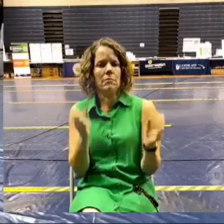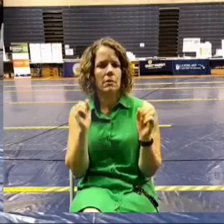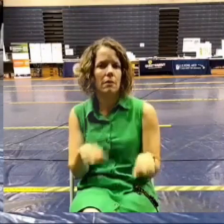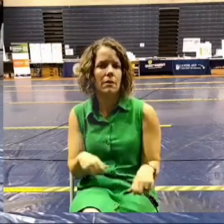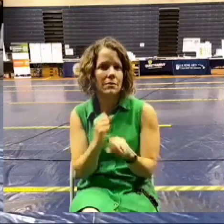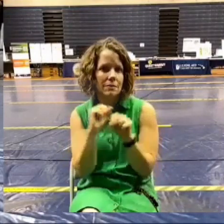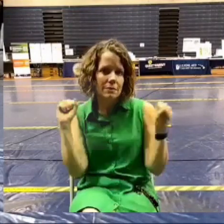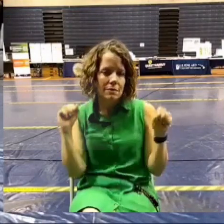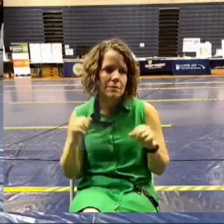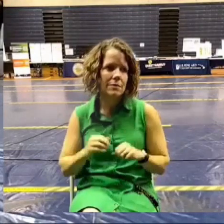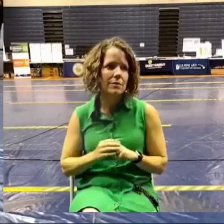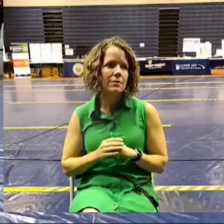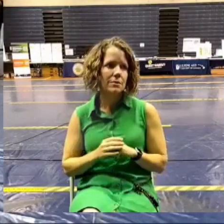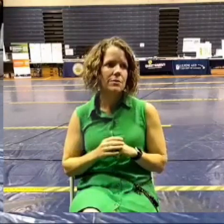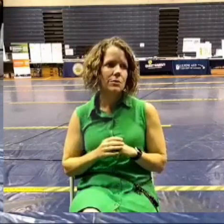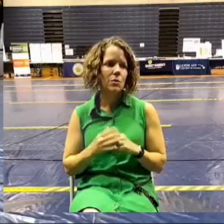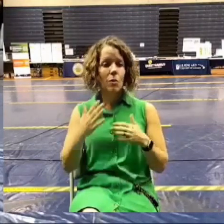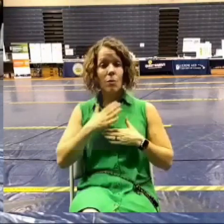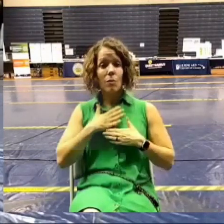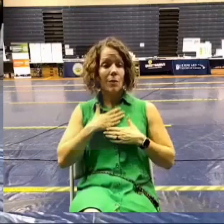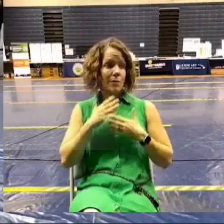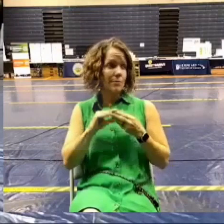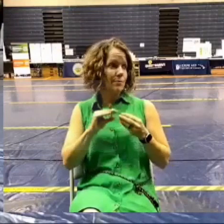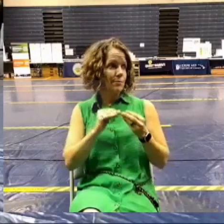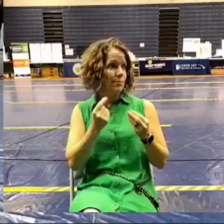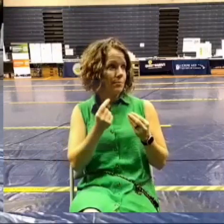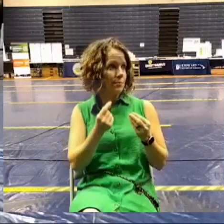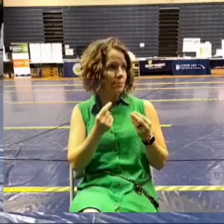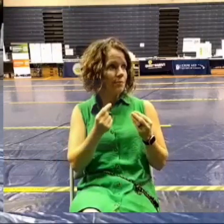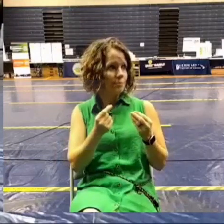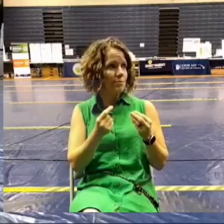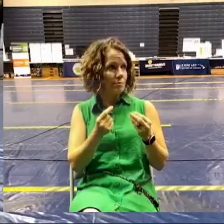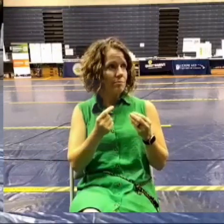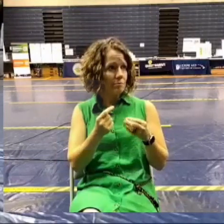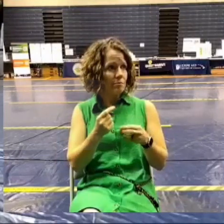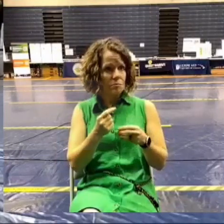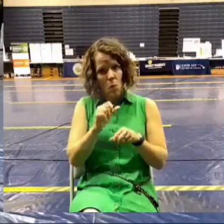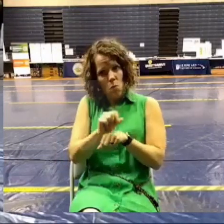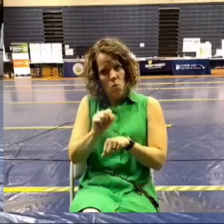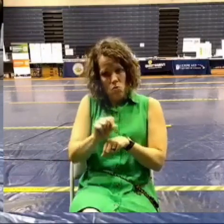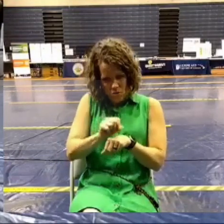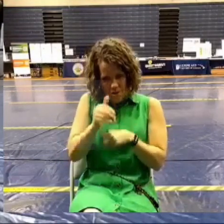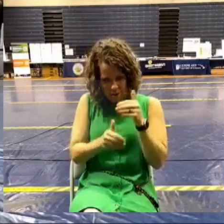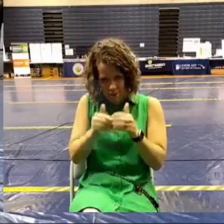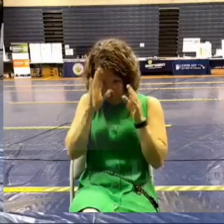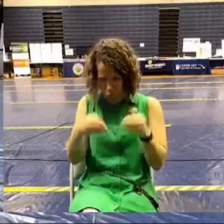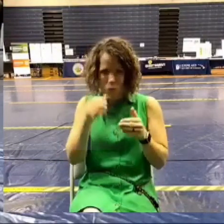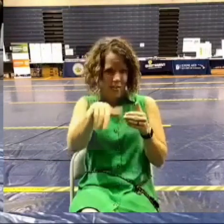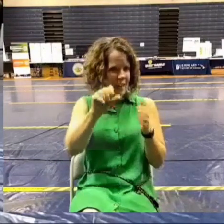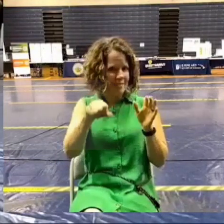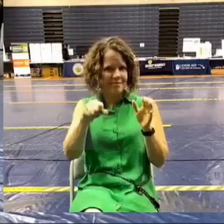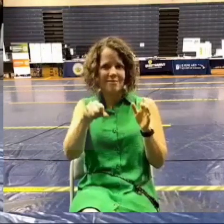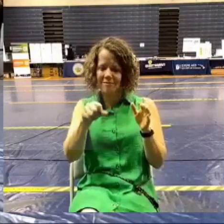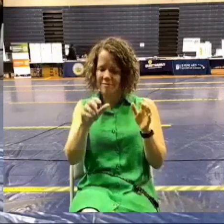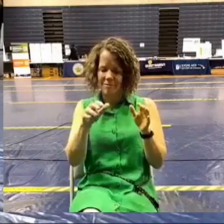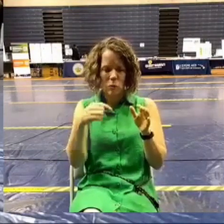So I guess I just want to say that it is a priority for me. I am working on it for sure, and talking to a lot of people in how we